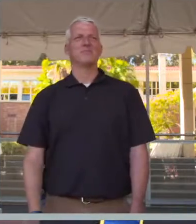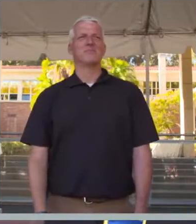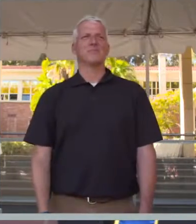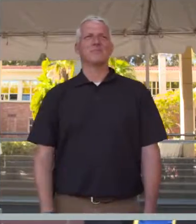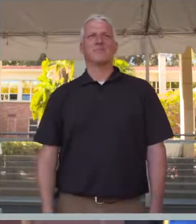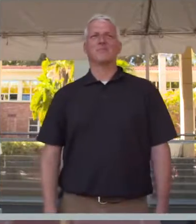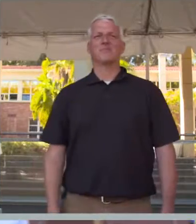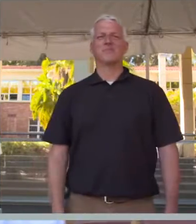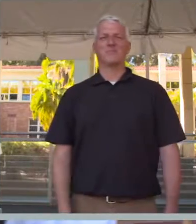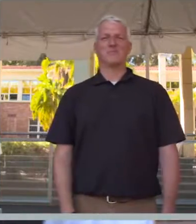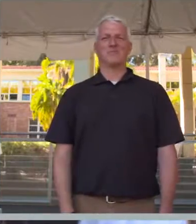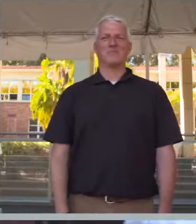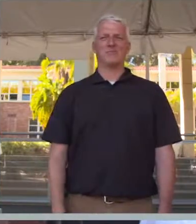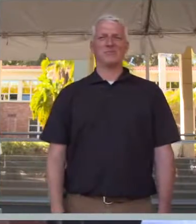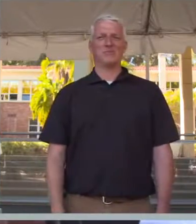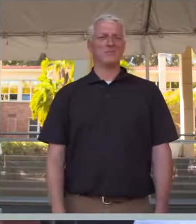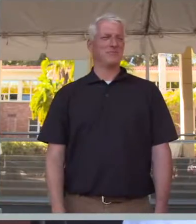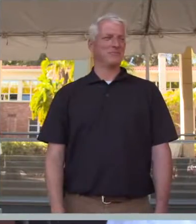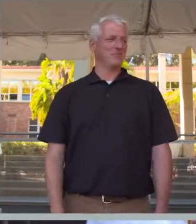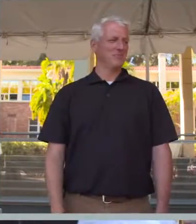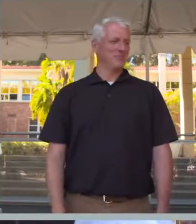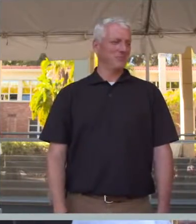Yiwen Chen.